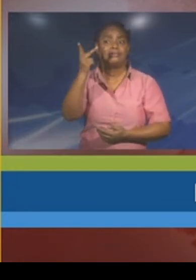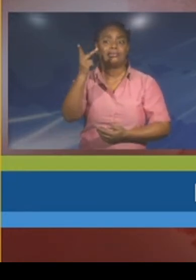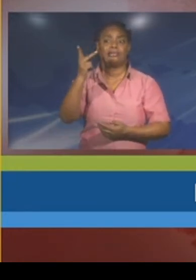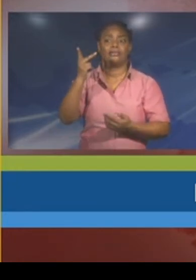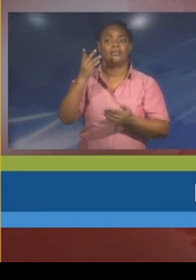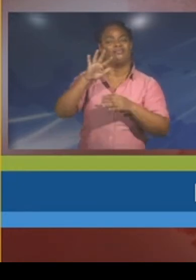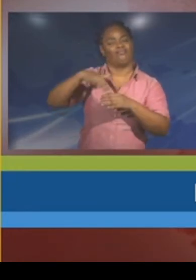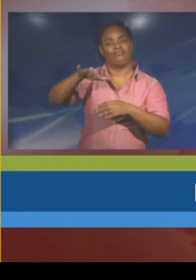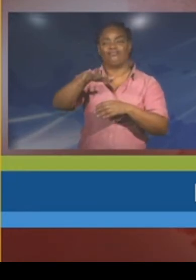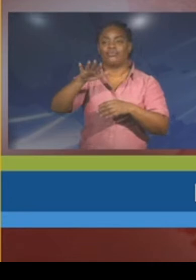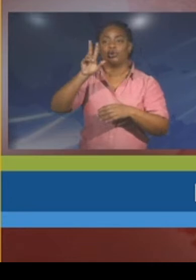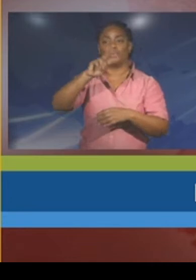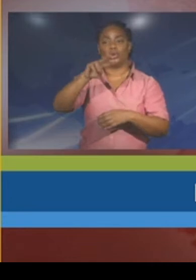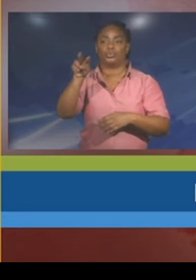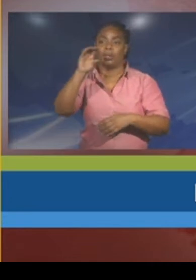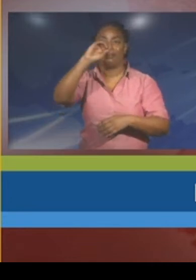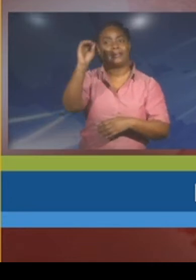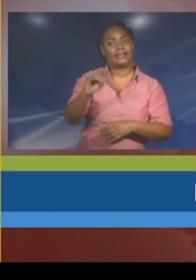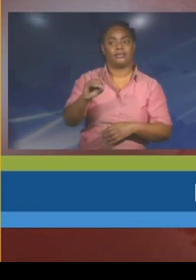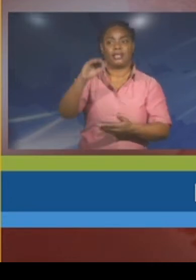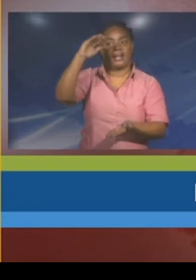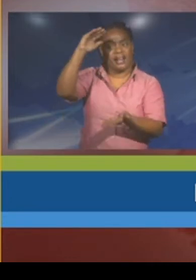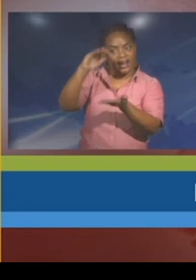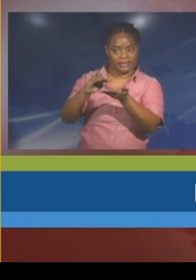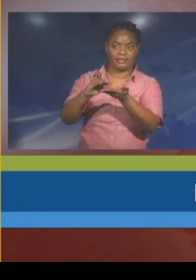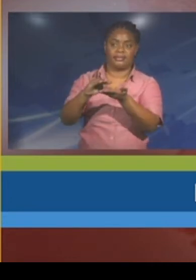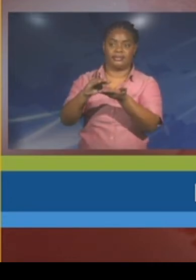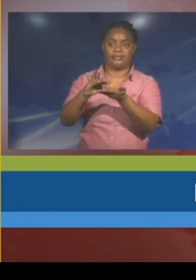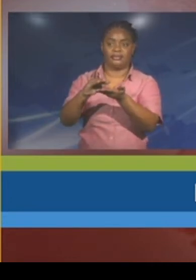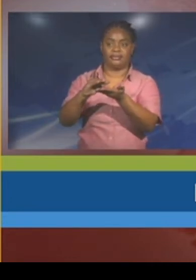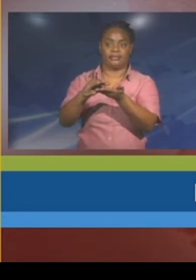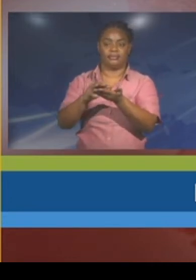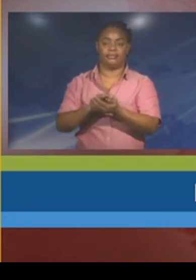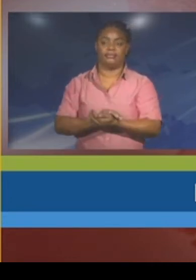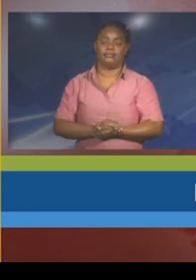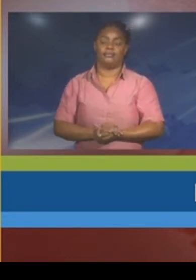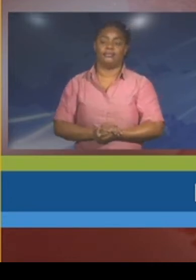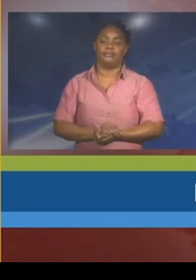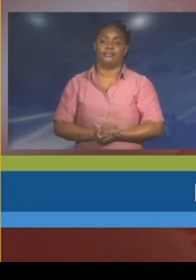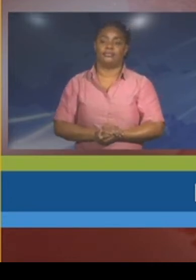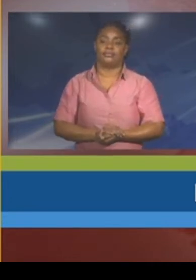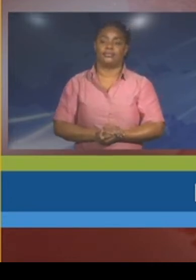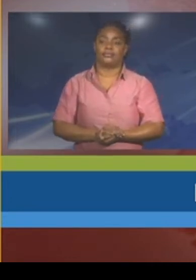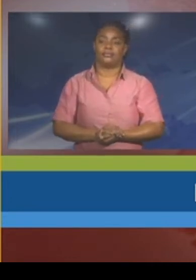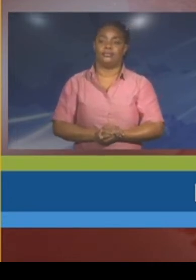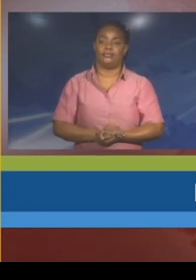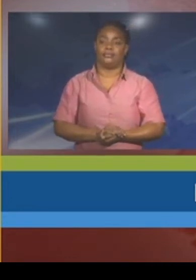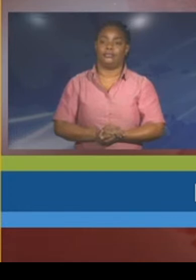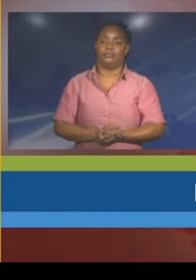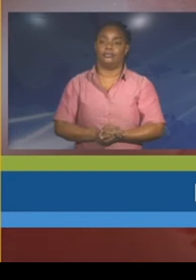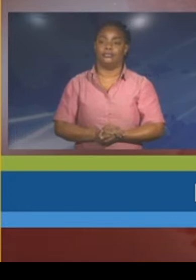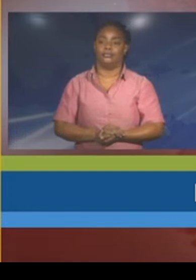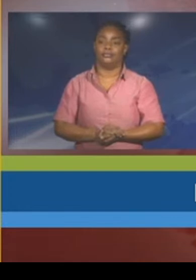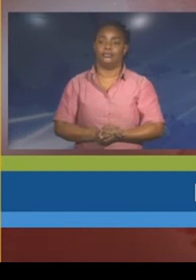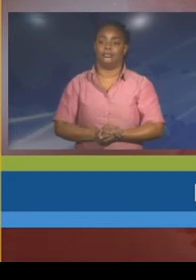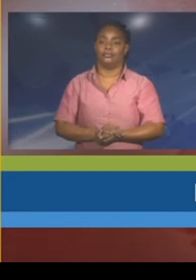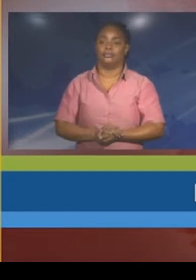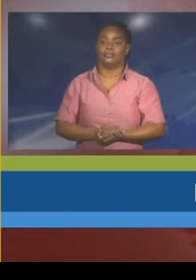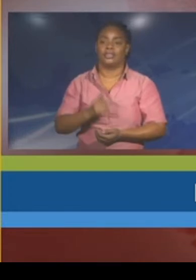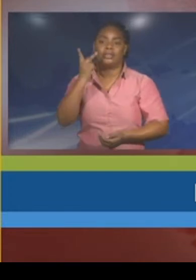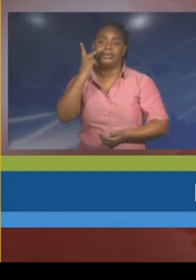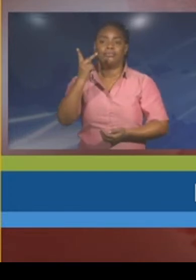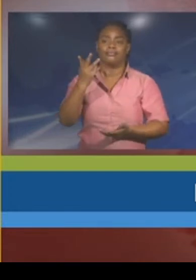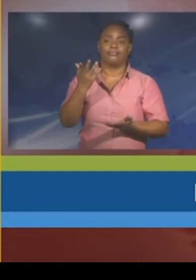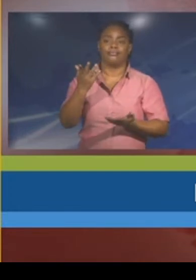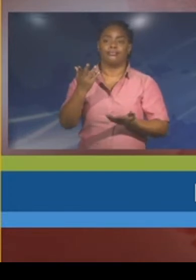the total for Epi Week 26 compared with Epi Week 25. Epi Week 25 was in turn 18.7% lower than